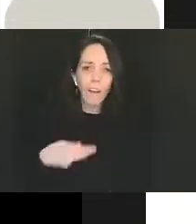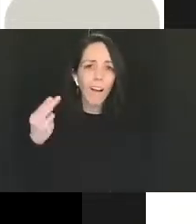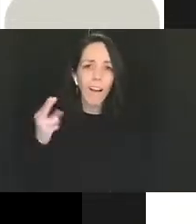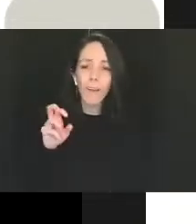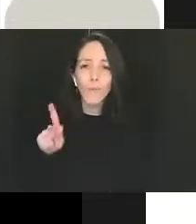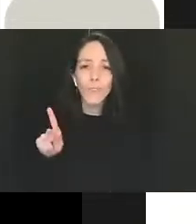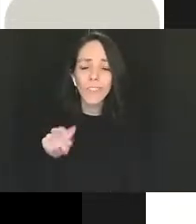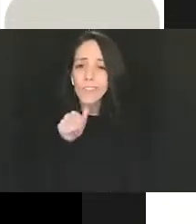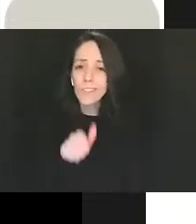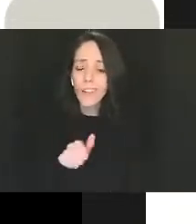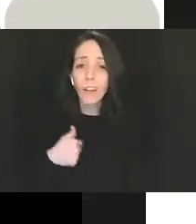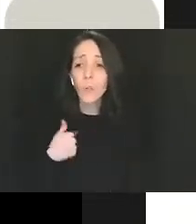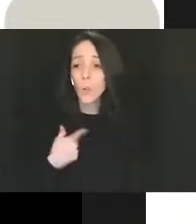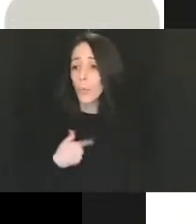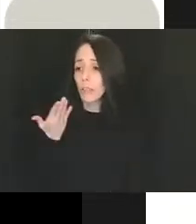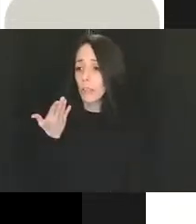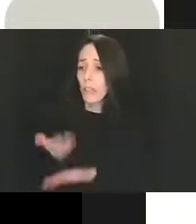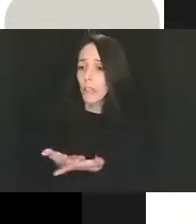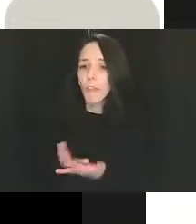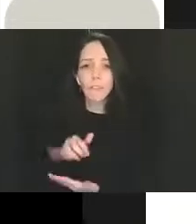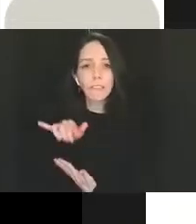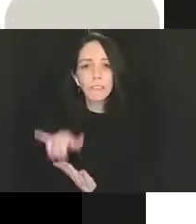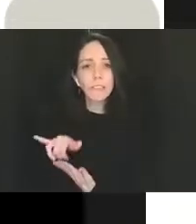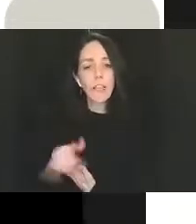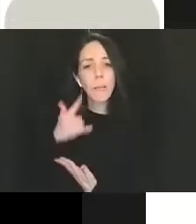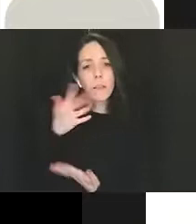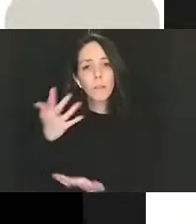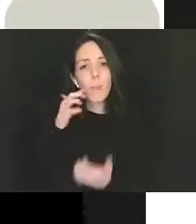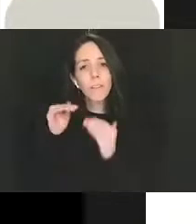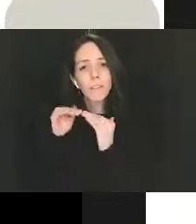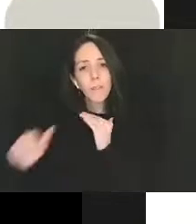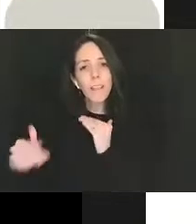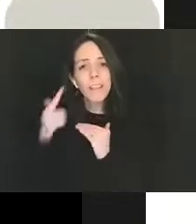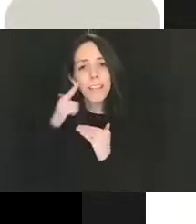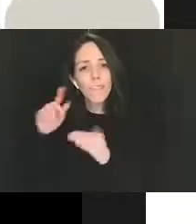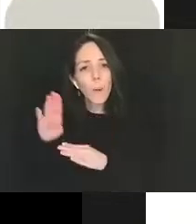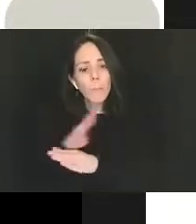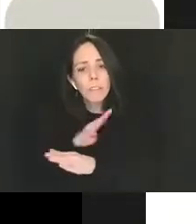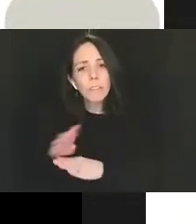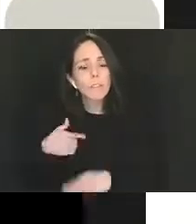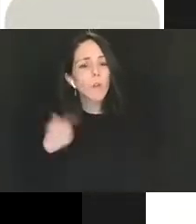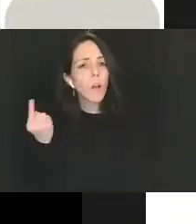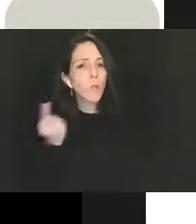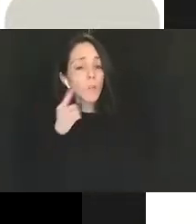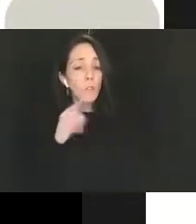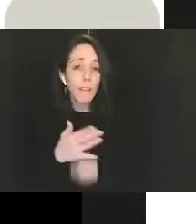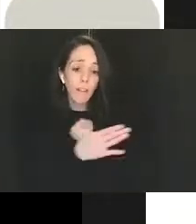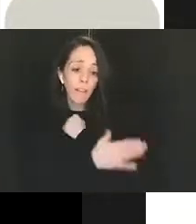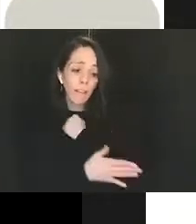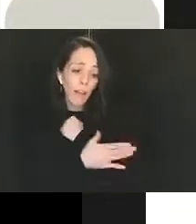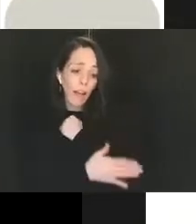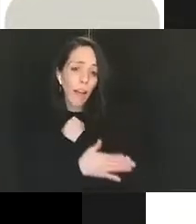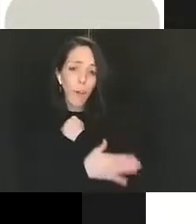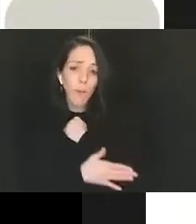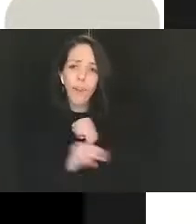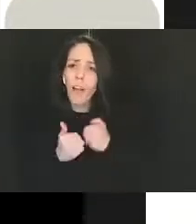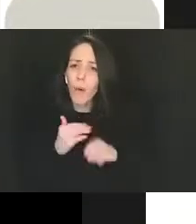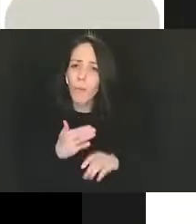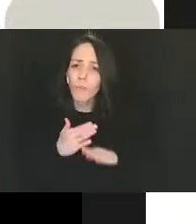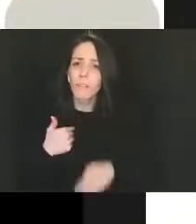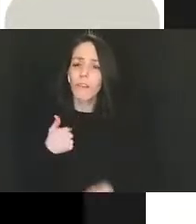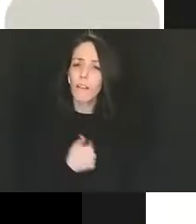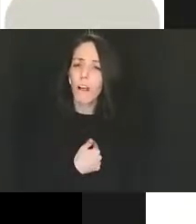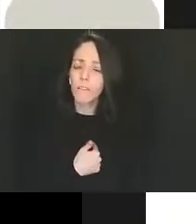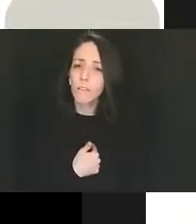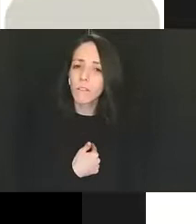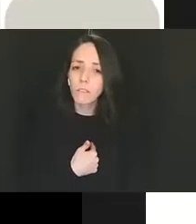We get there, we stay there because we want to have stability for our businesses. What can the county do to protect us? I will also add